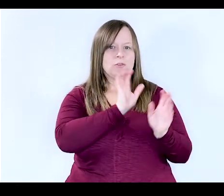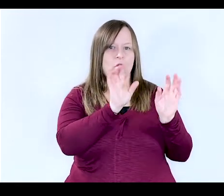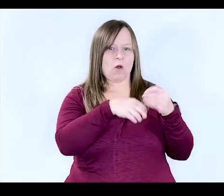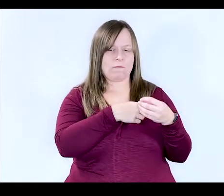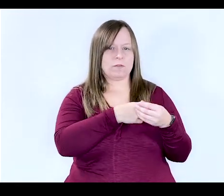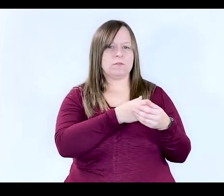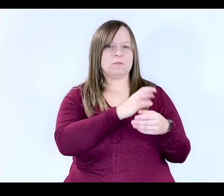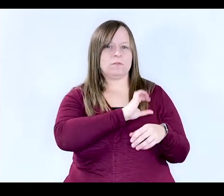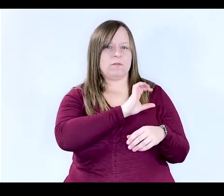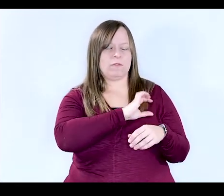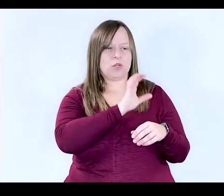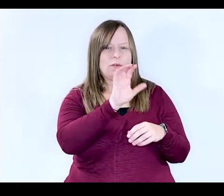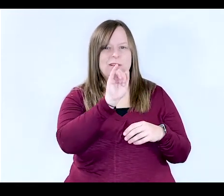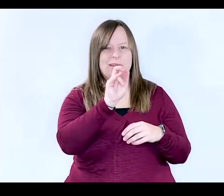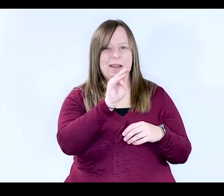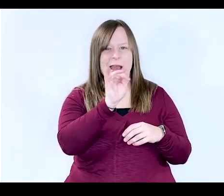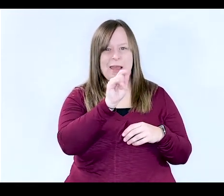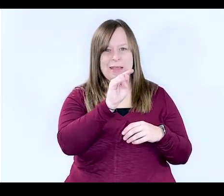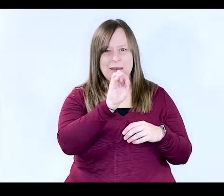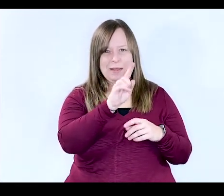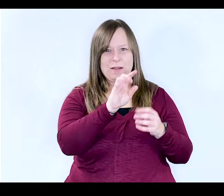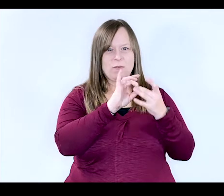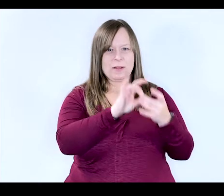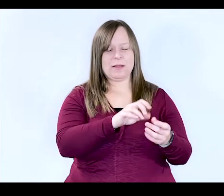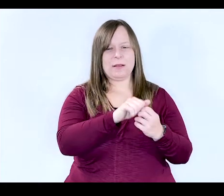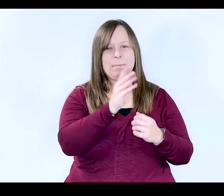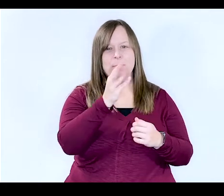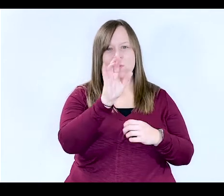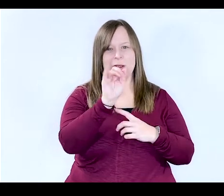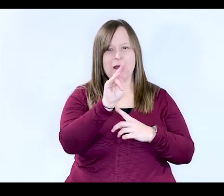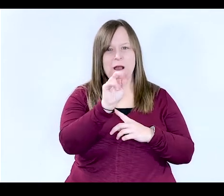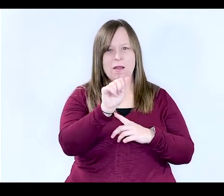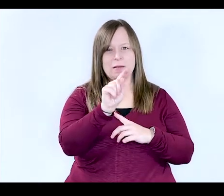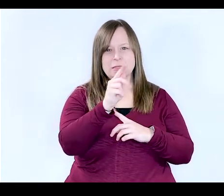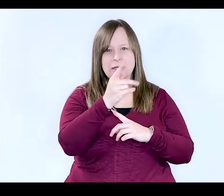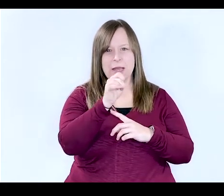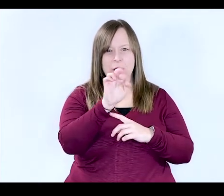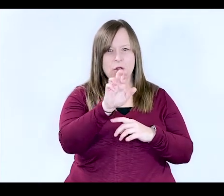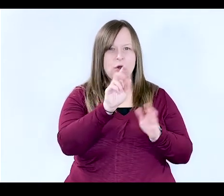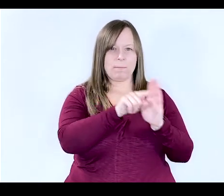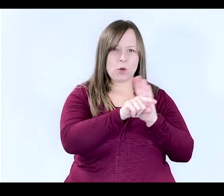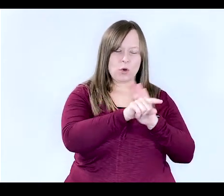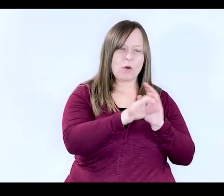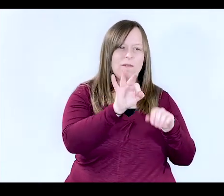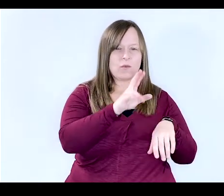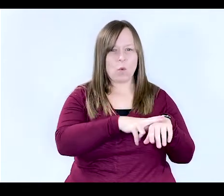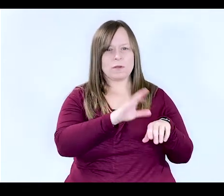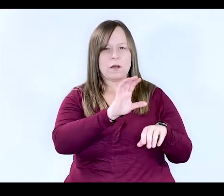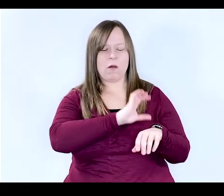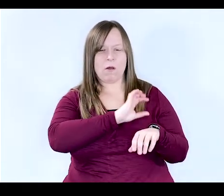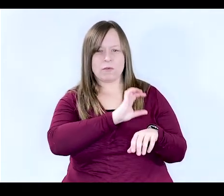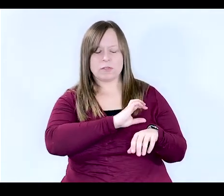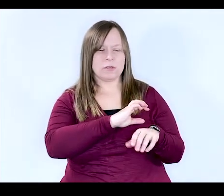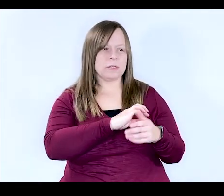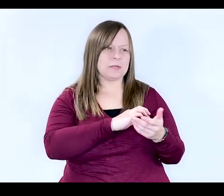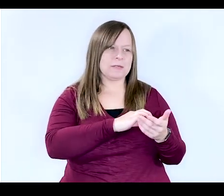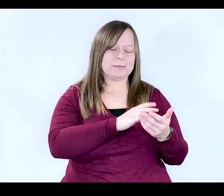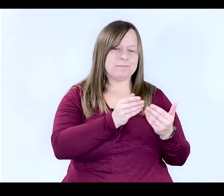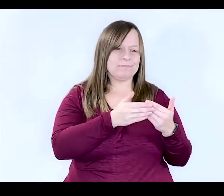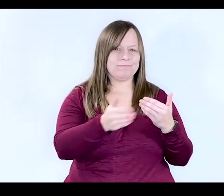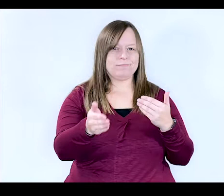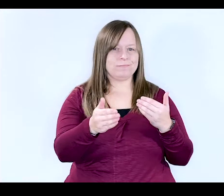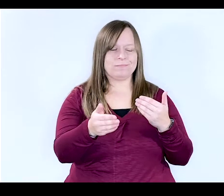police officer having been indicted in relation to the Breonna Taylor murder, but of course that officer was not